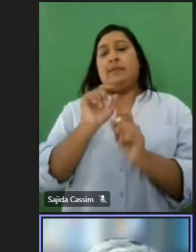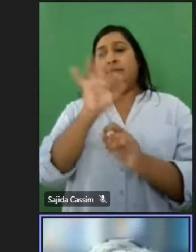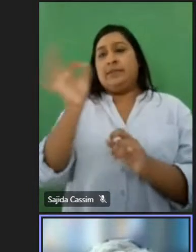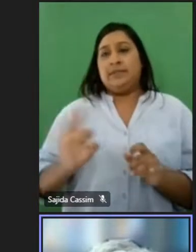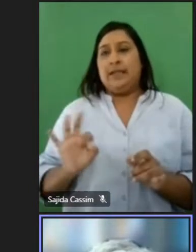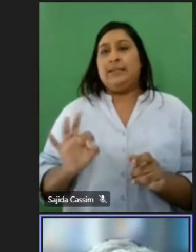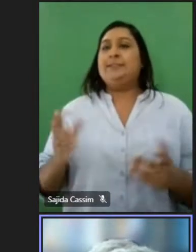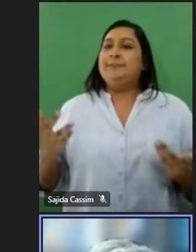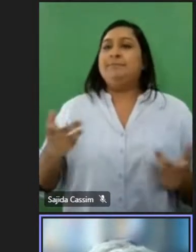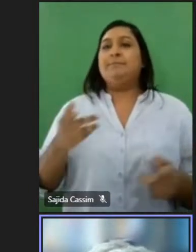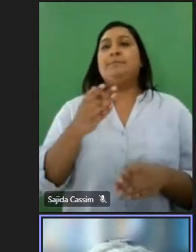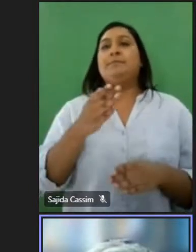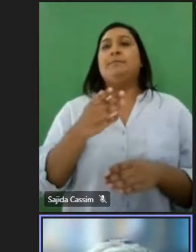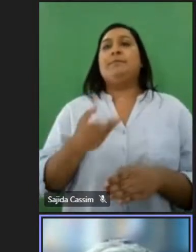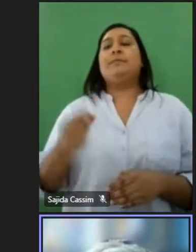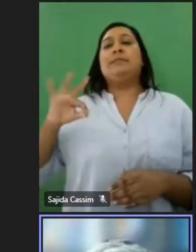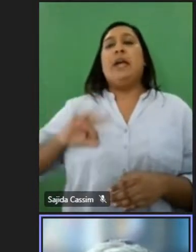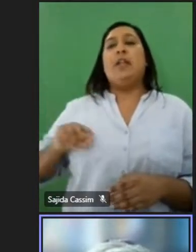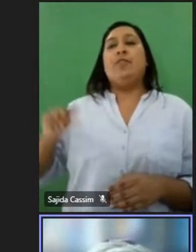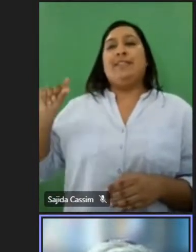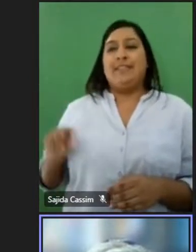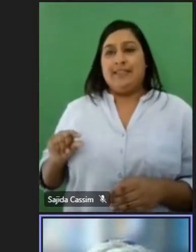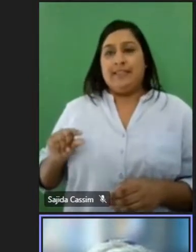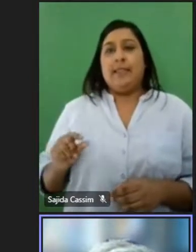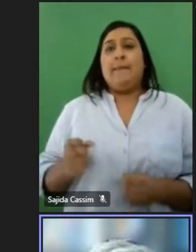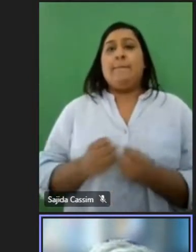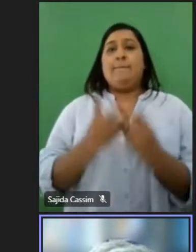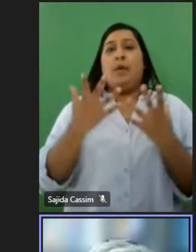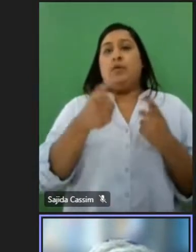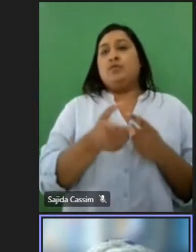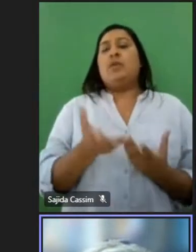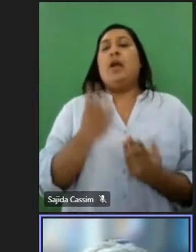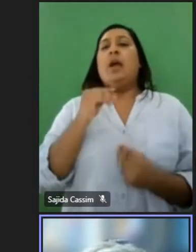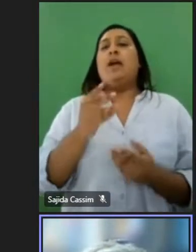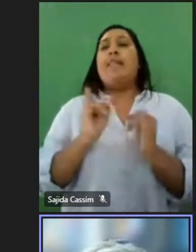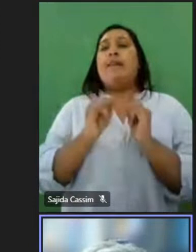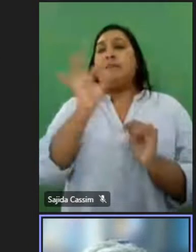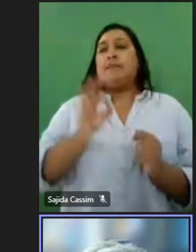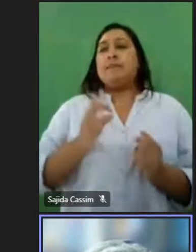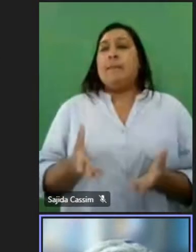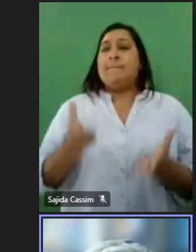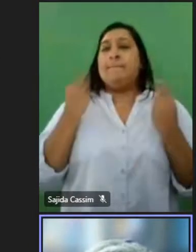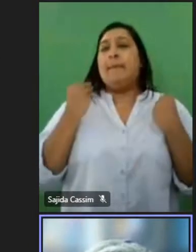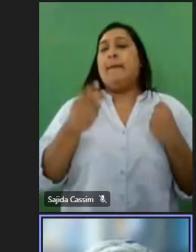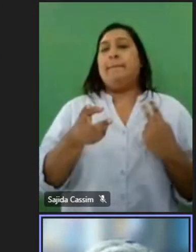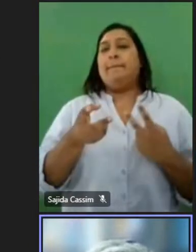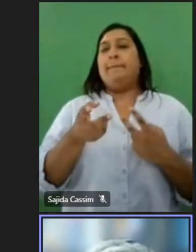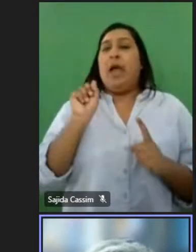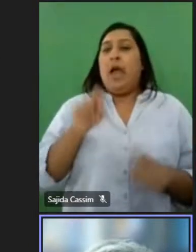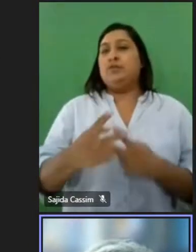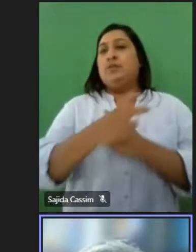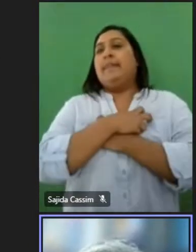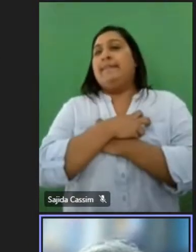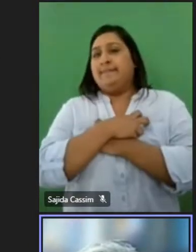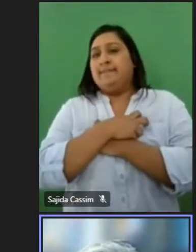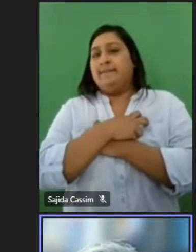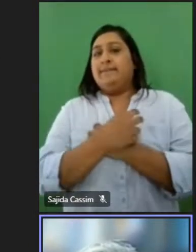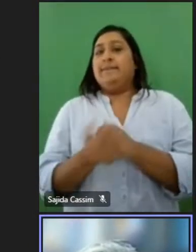compulsory leave. And some reported a negative impact on their own businesses due to